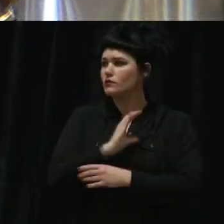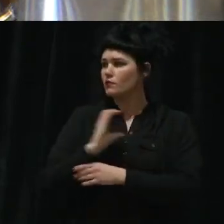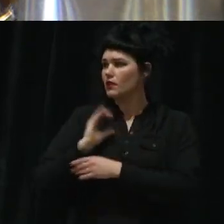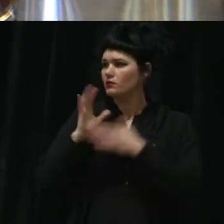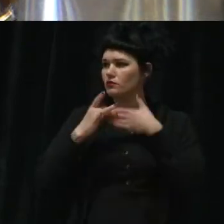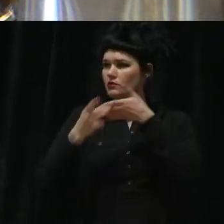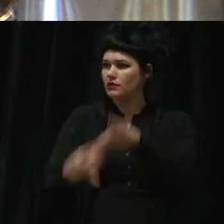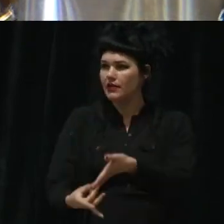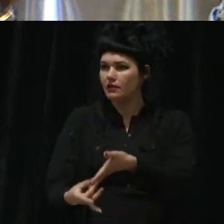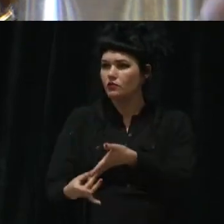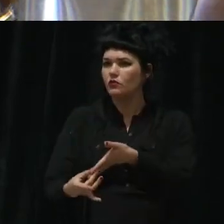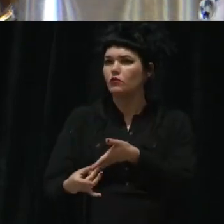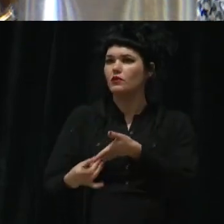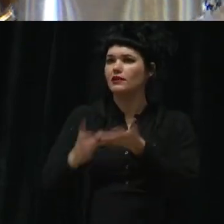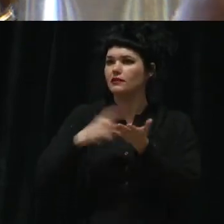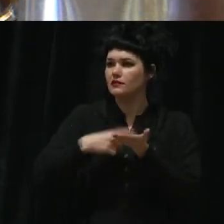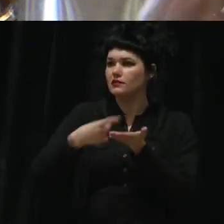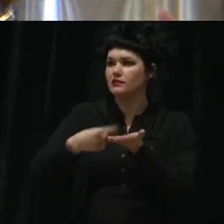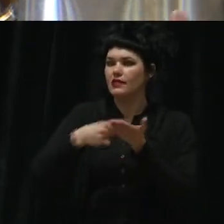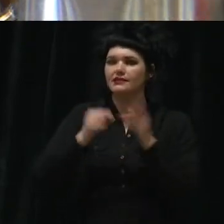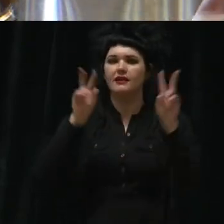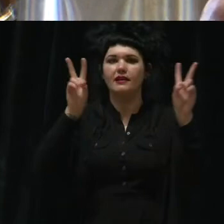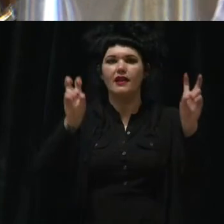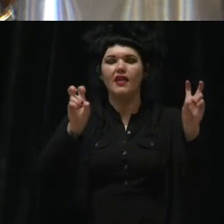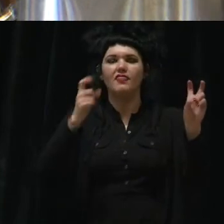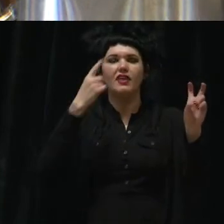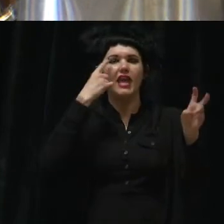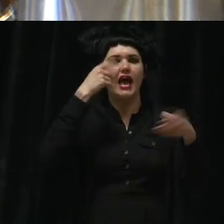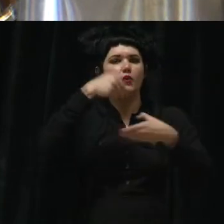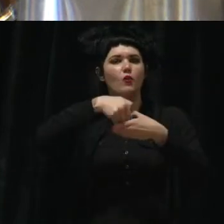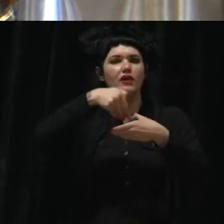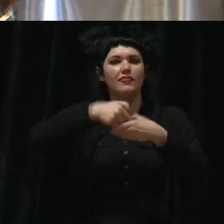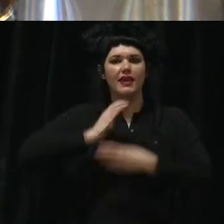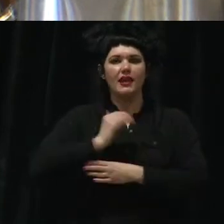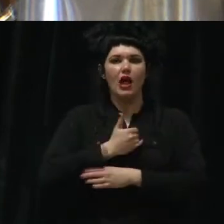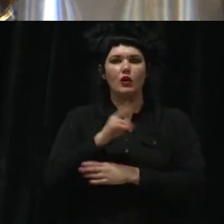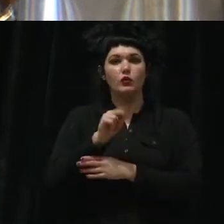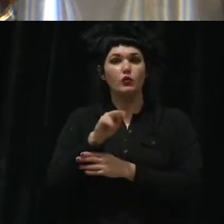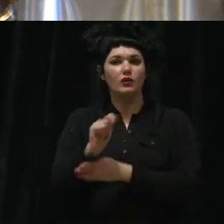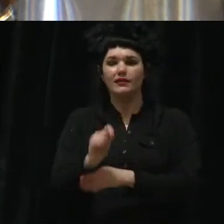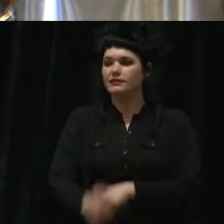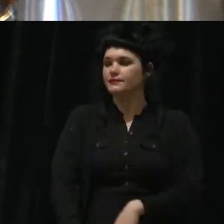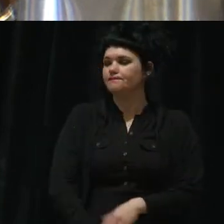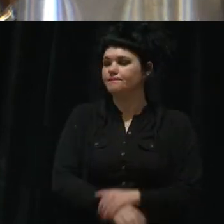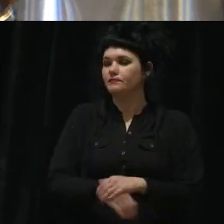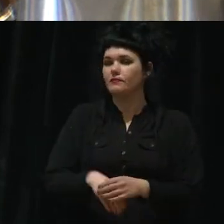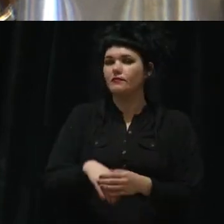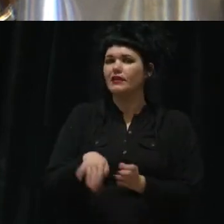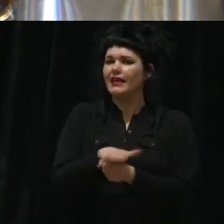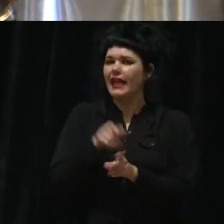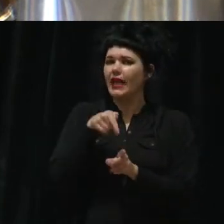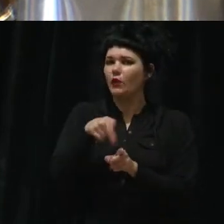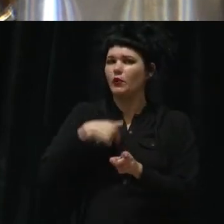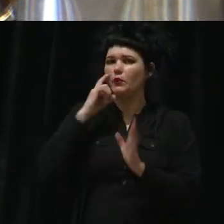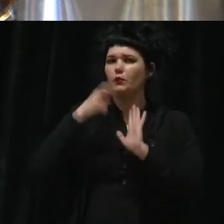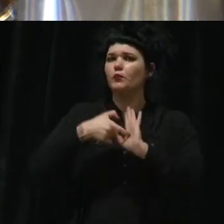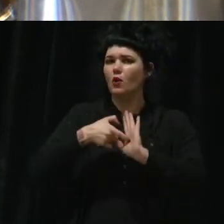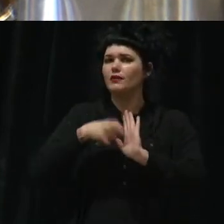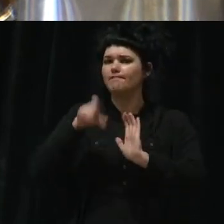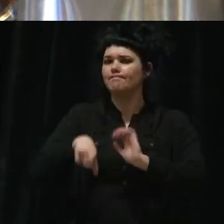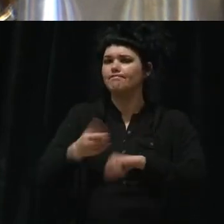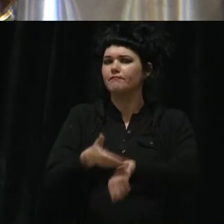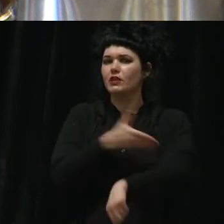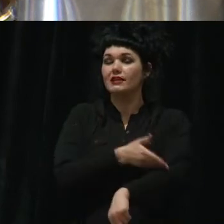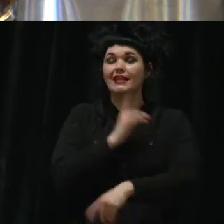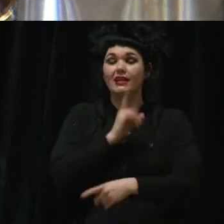is discussing DEI within our units. And an area that we acknowledge that there's a need of improvement is actually